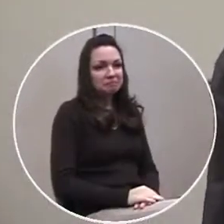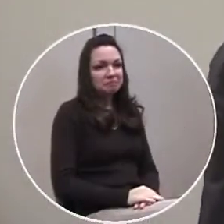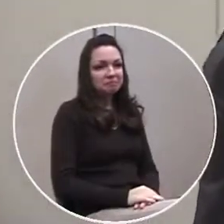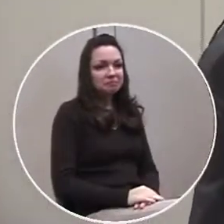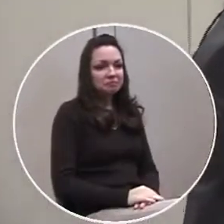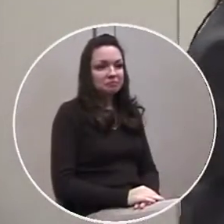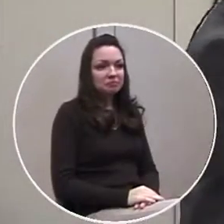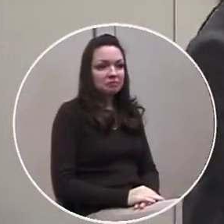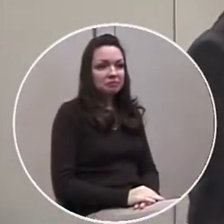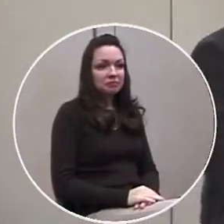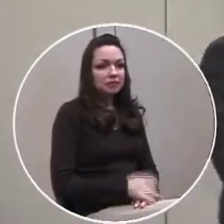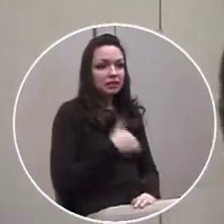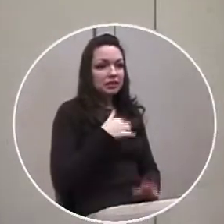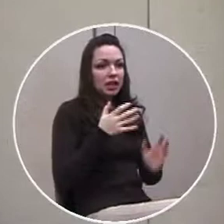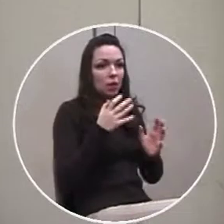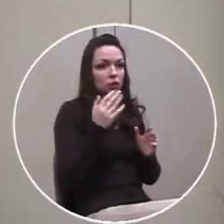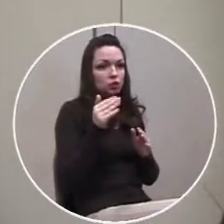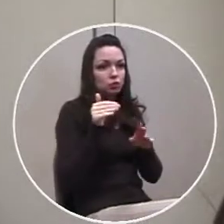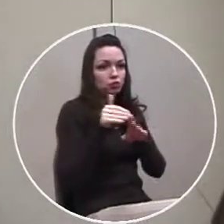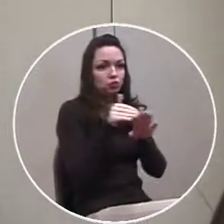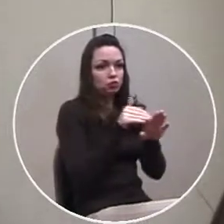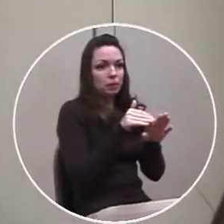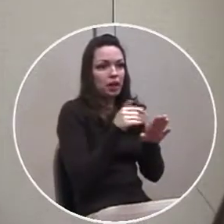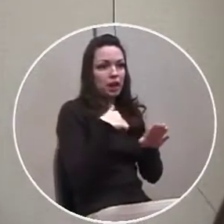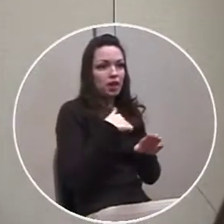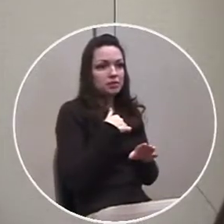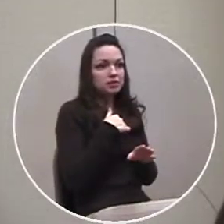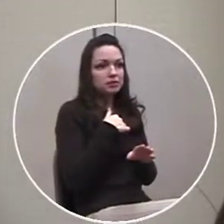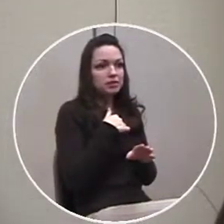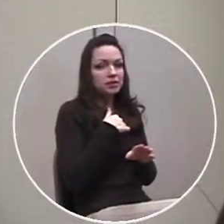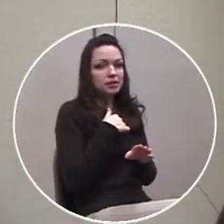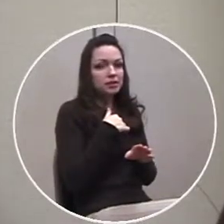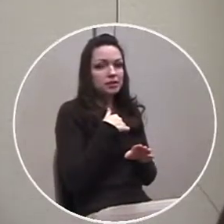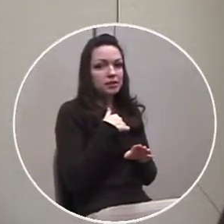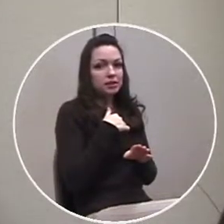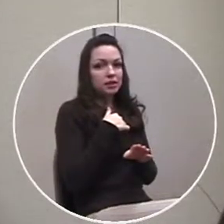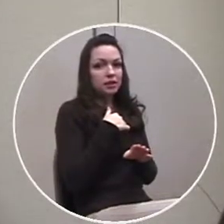go back to saying, and I want to remind us at multiple points along here,